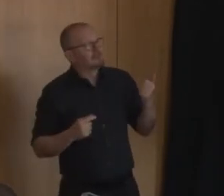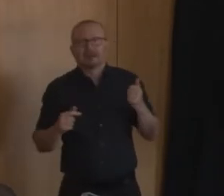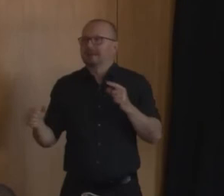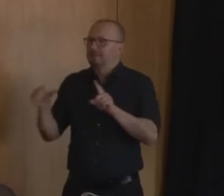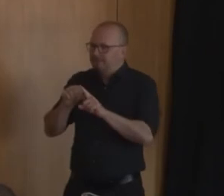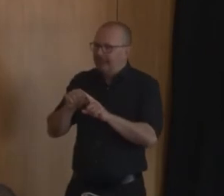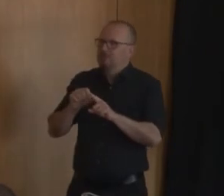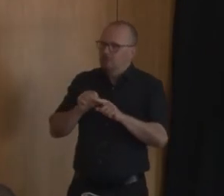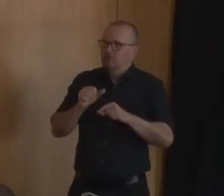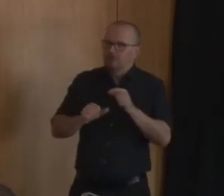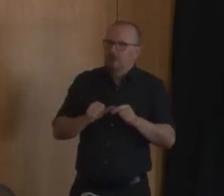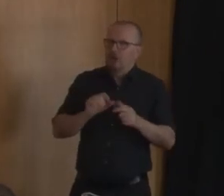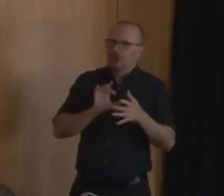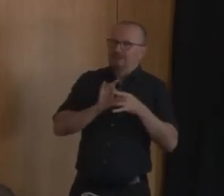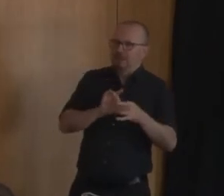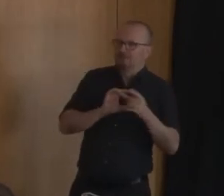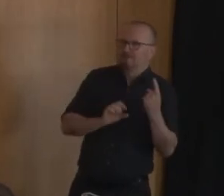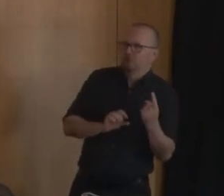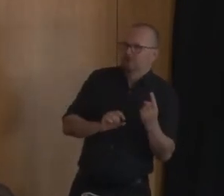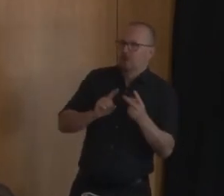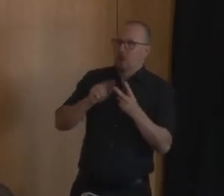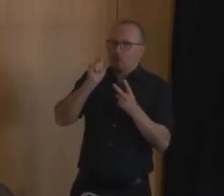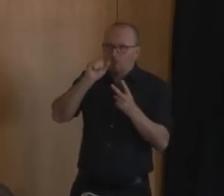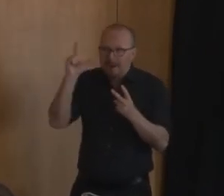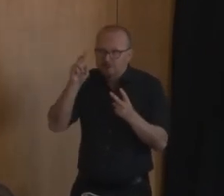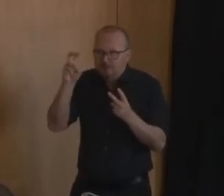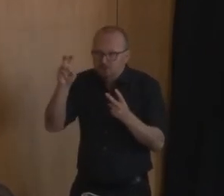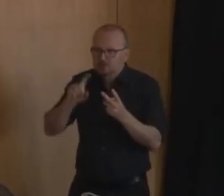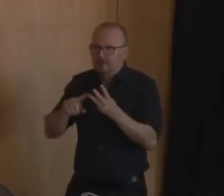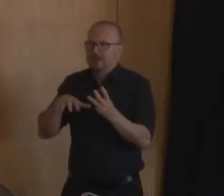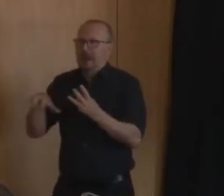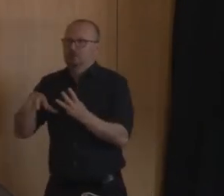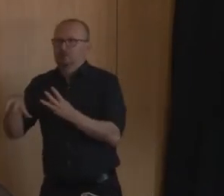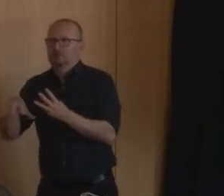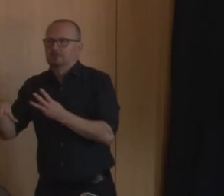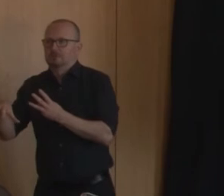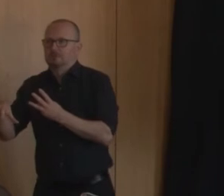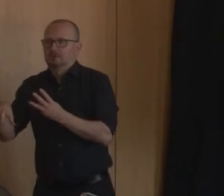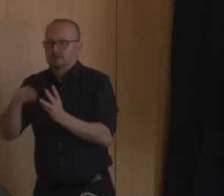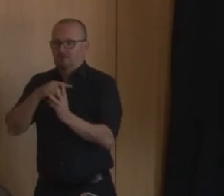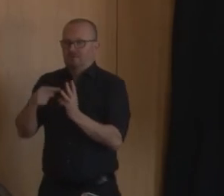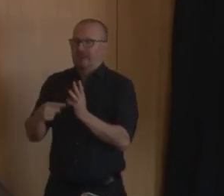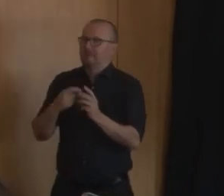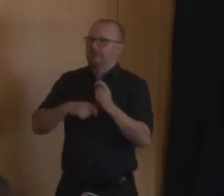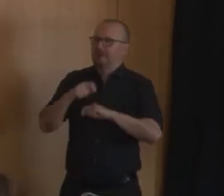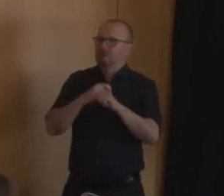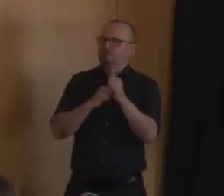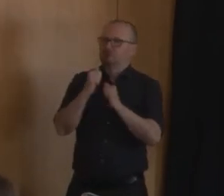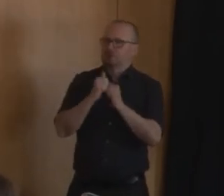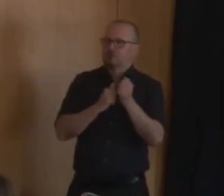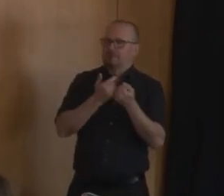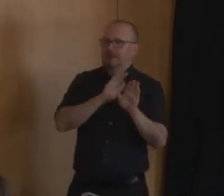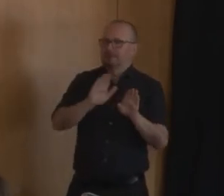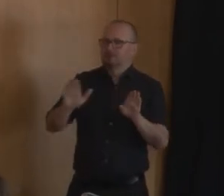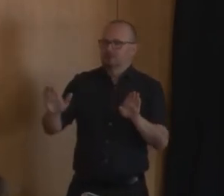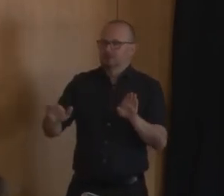first, awareness of the issues, and then action. Again, that formed the structure of the show. And there's also a connection to why